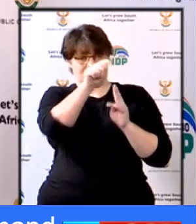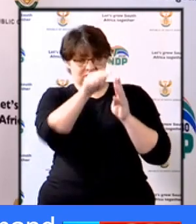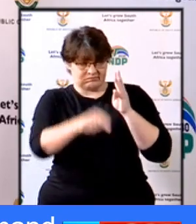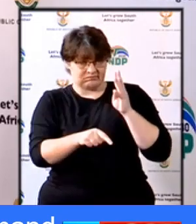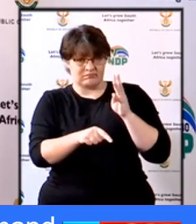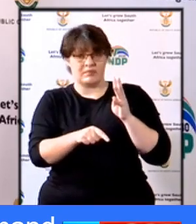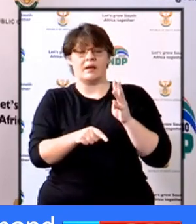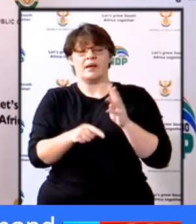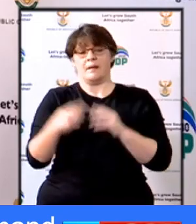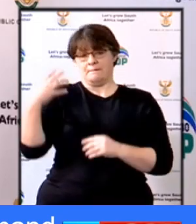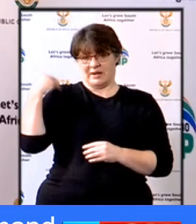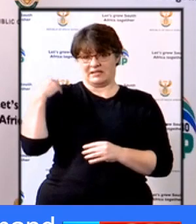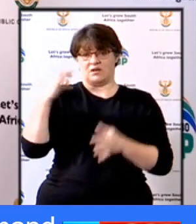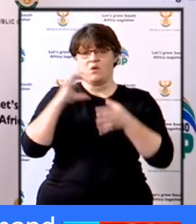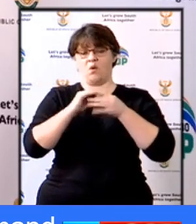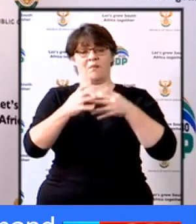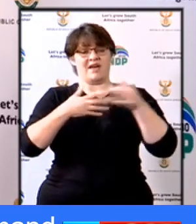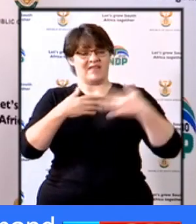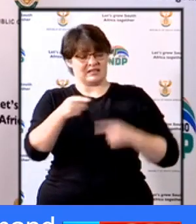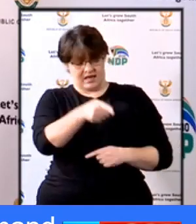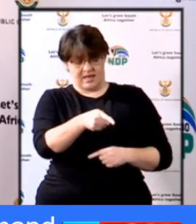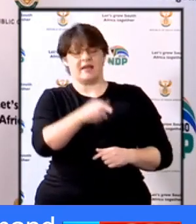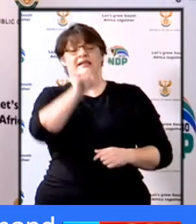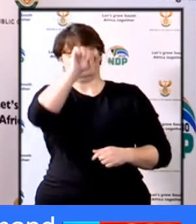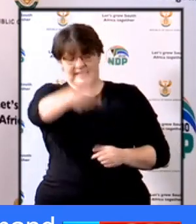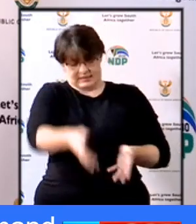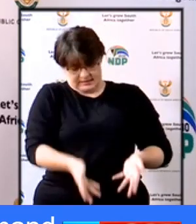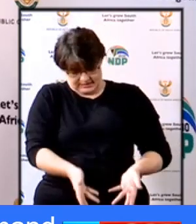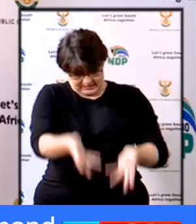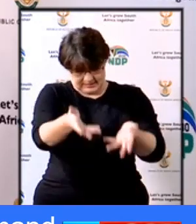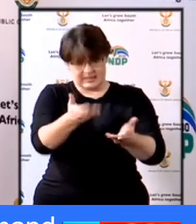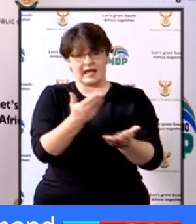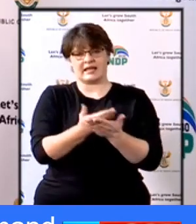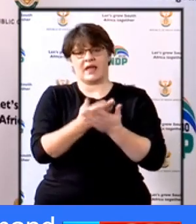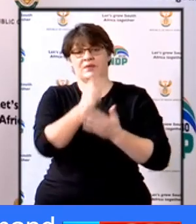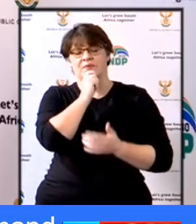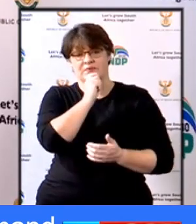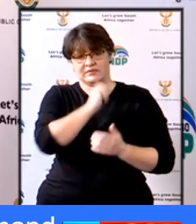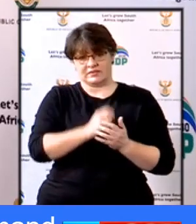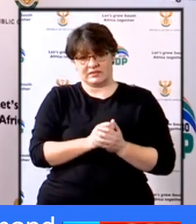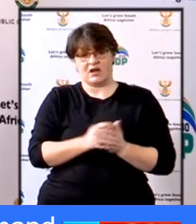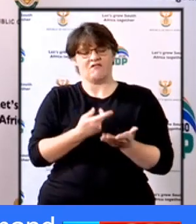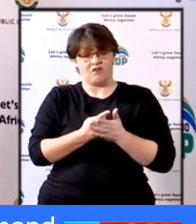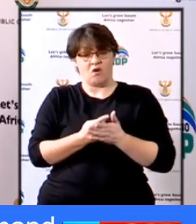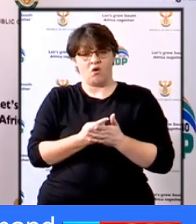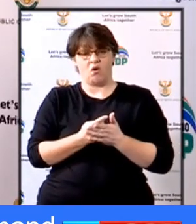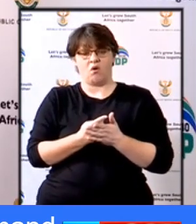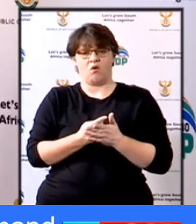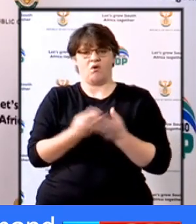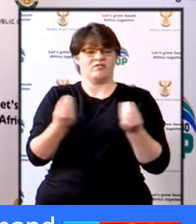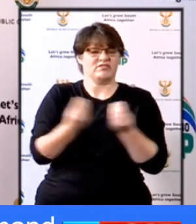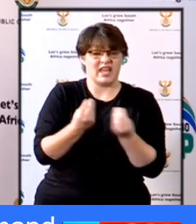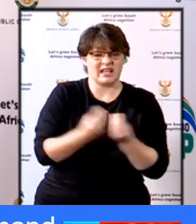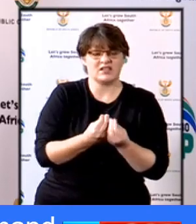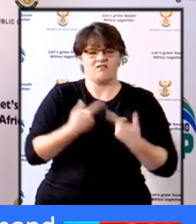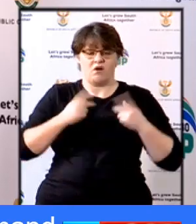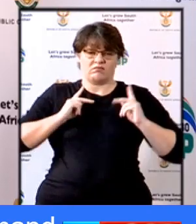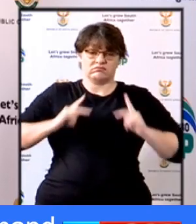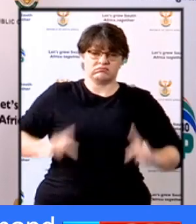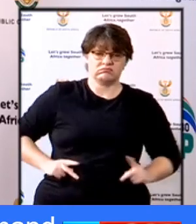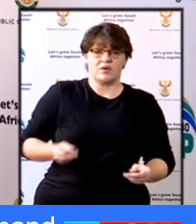Affairs to undertake the transportation of fuel and cargo for